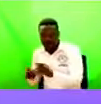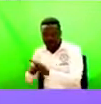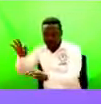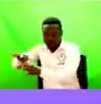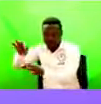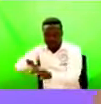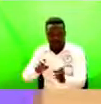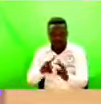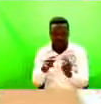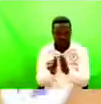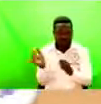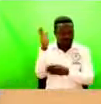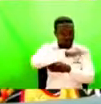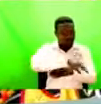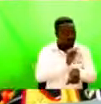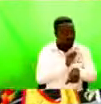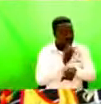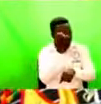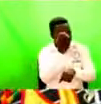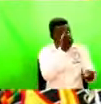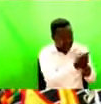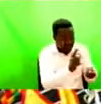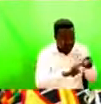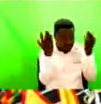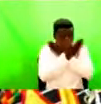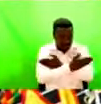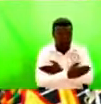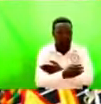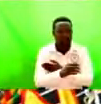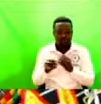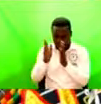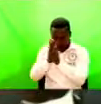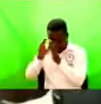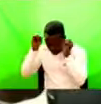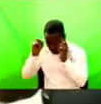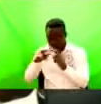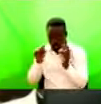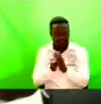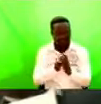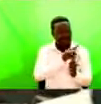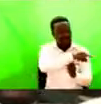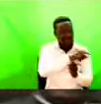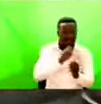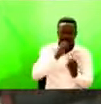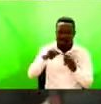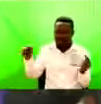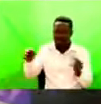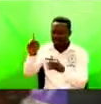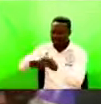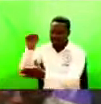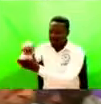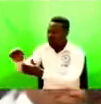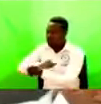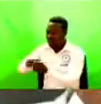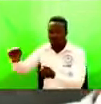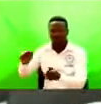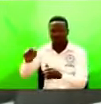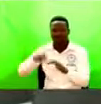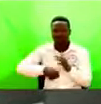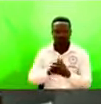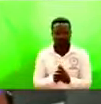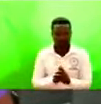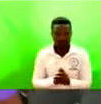during the day, we are doing evangelism, we are working. But during the night, we pray. Ministry is day and night.